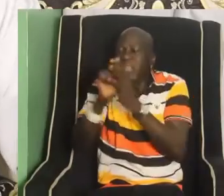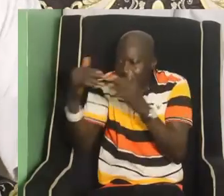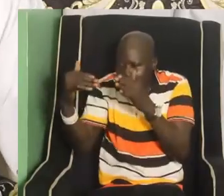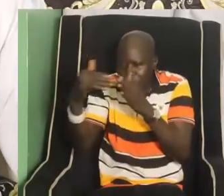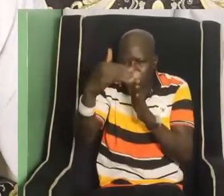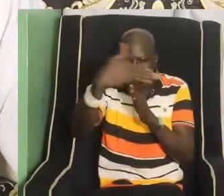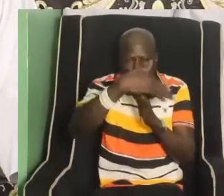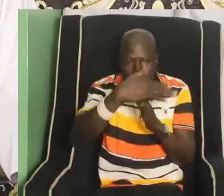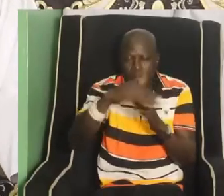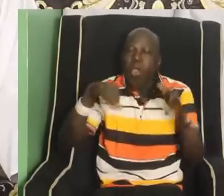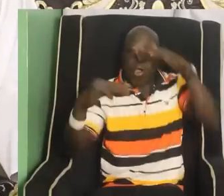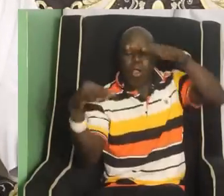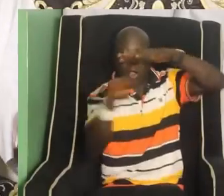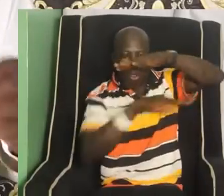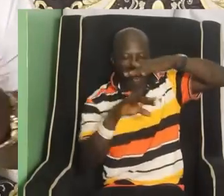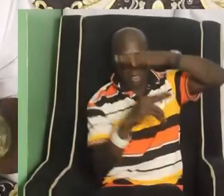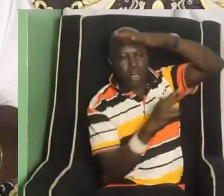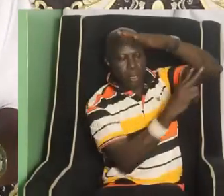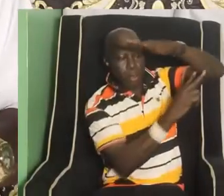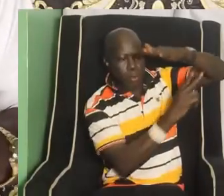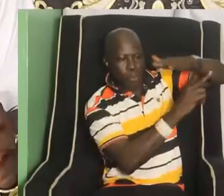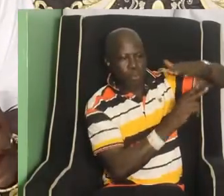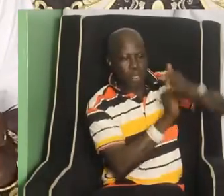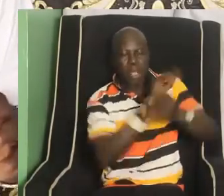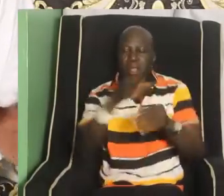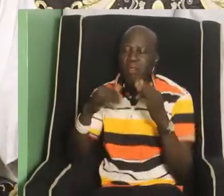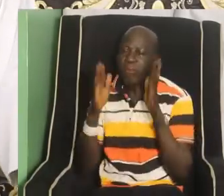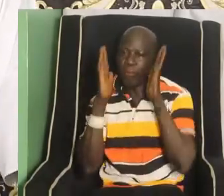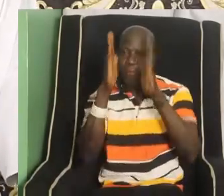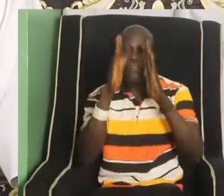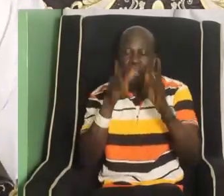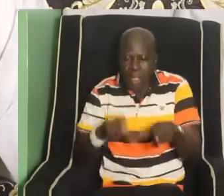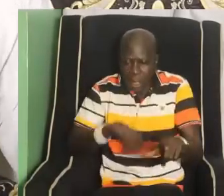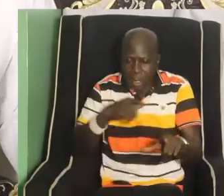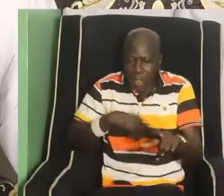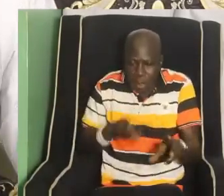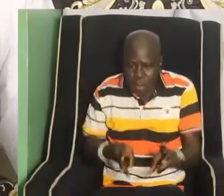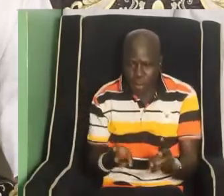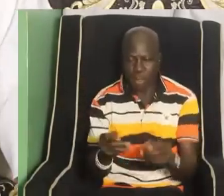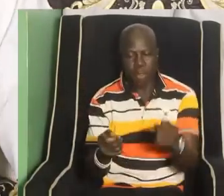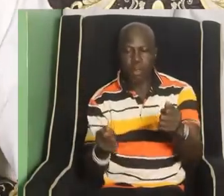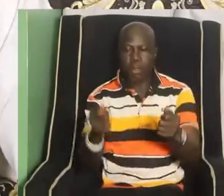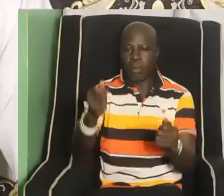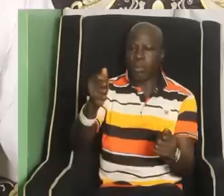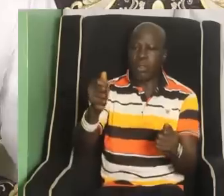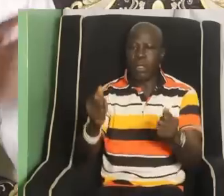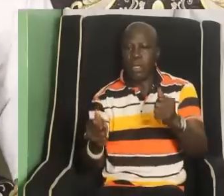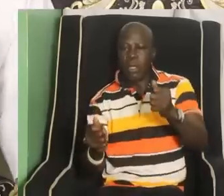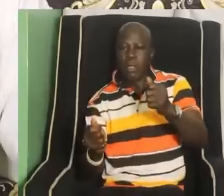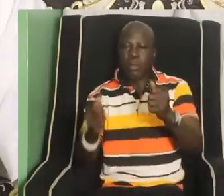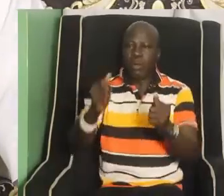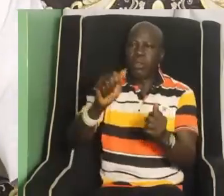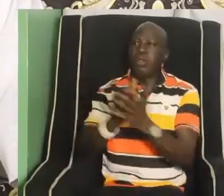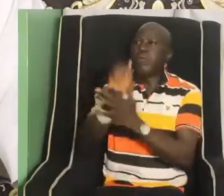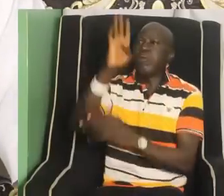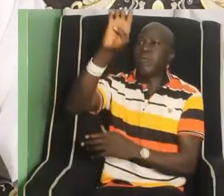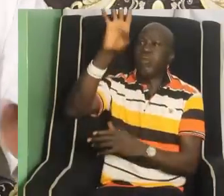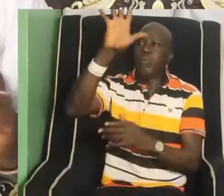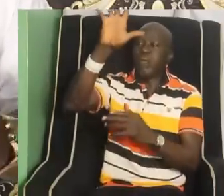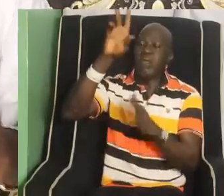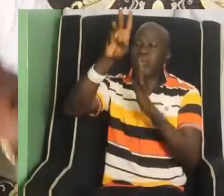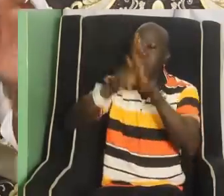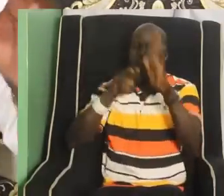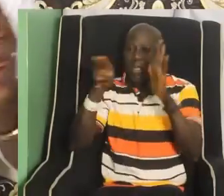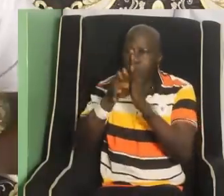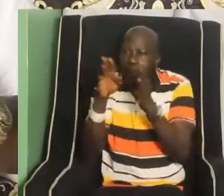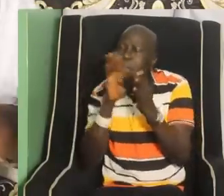Shagam. Abe bridge. Under the bridge, Shagam Junction, you'll come to Lagos. Drive. Be say you marry the man. 4 to 5 minute drive.